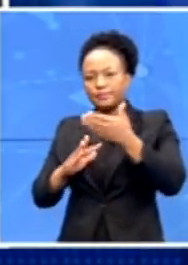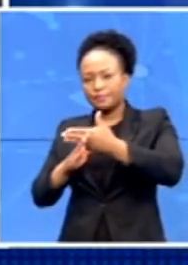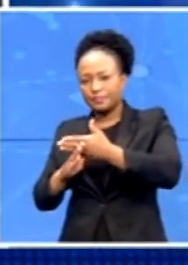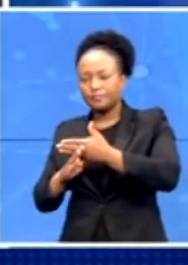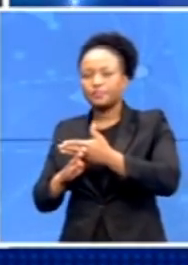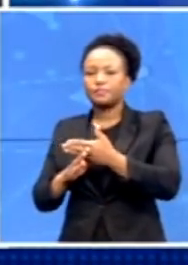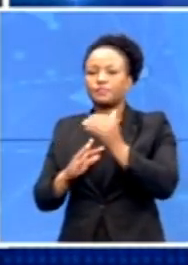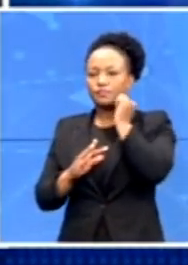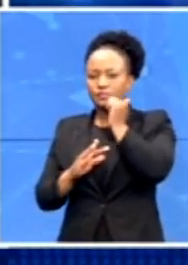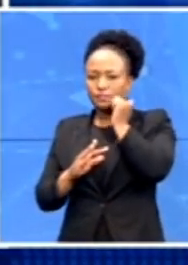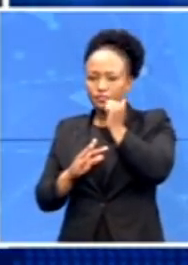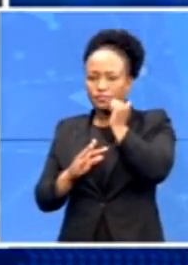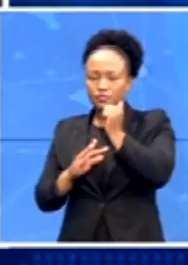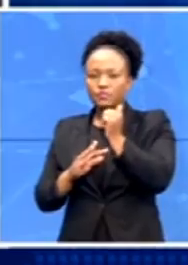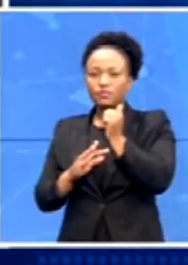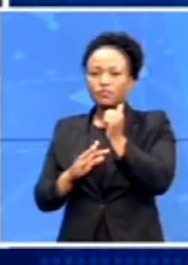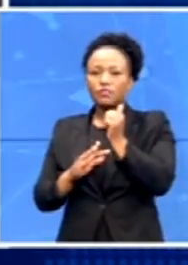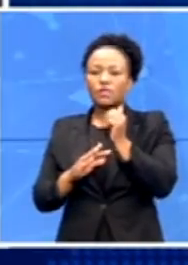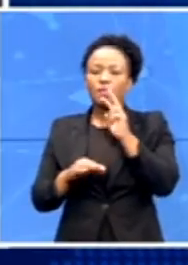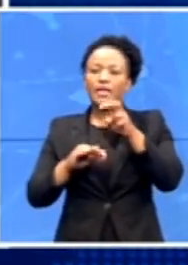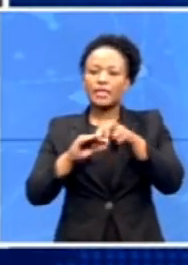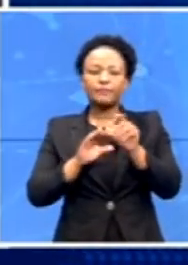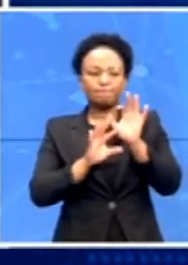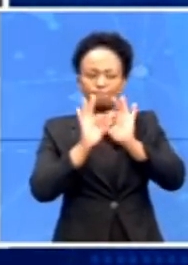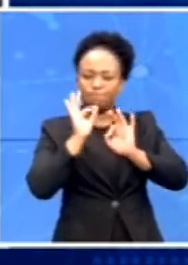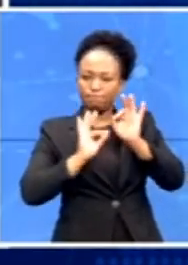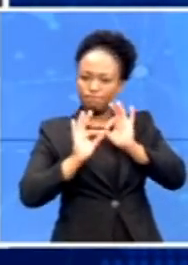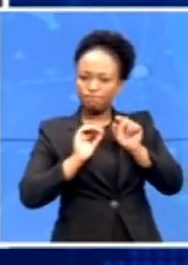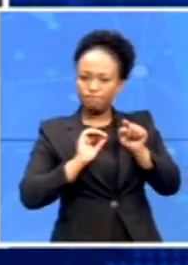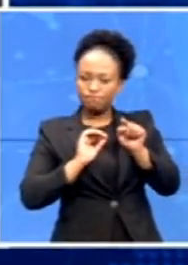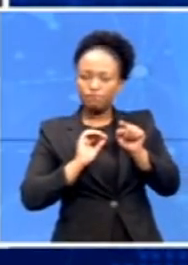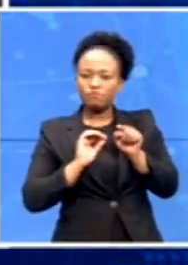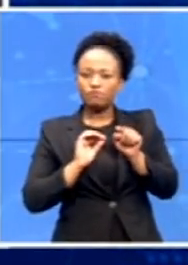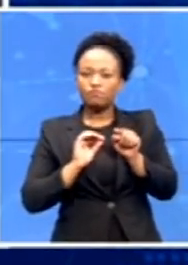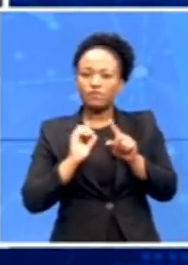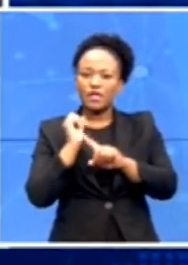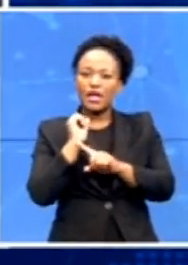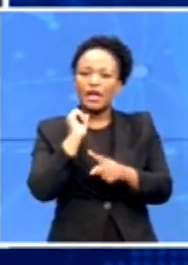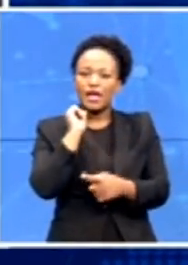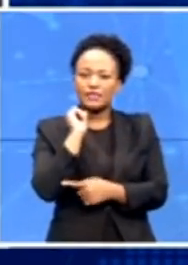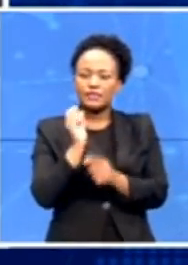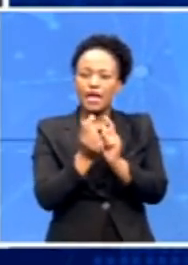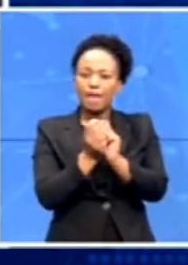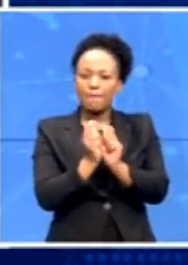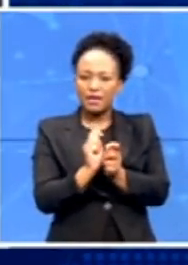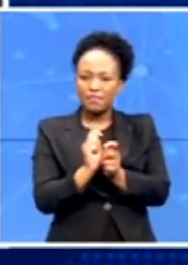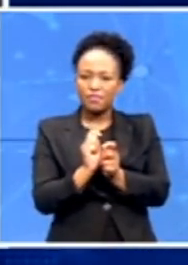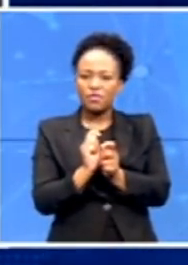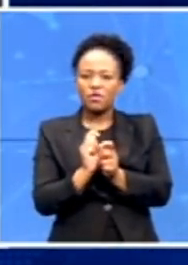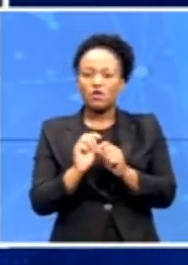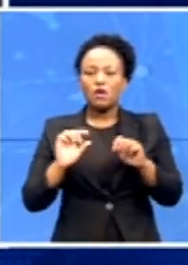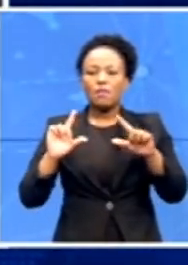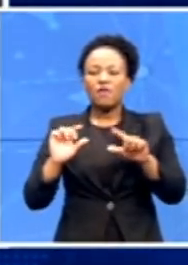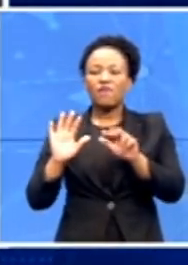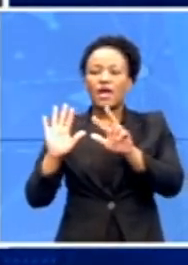get clarification with regard to the last amendment that he referred to, that's paragraph 8.2.